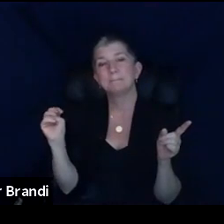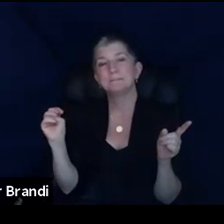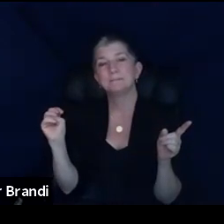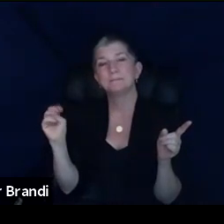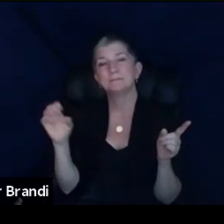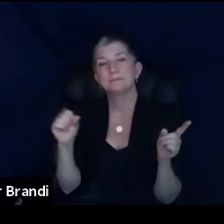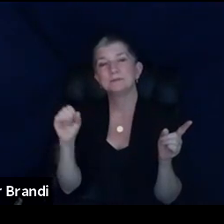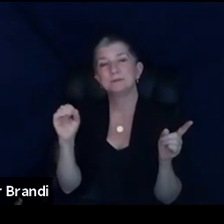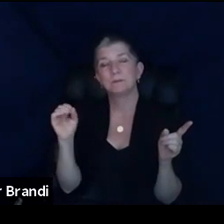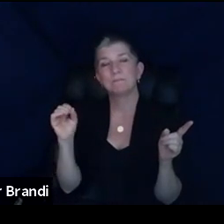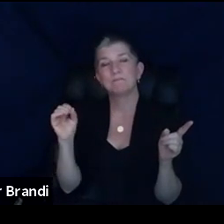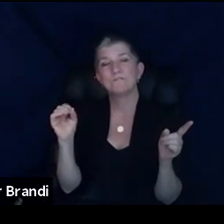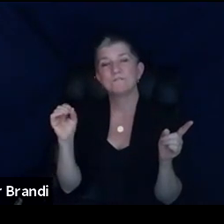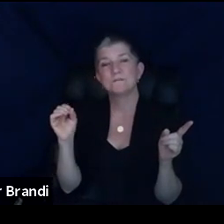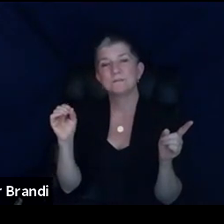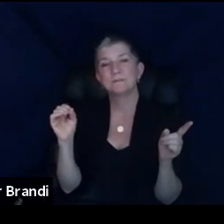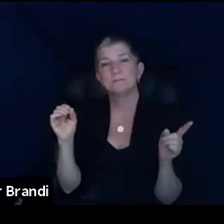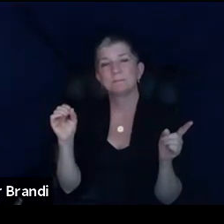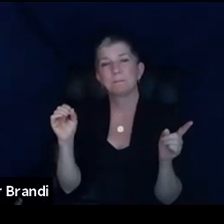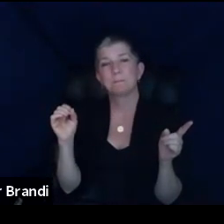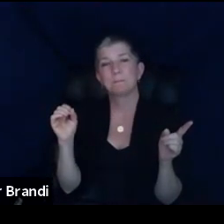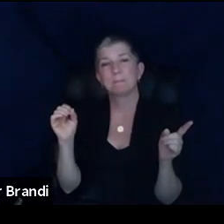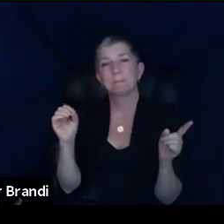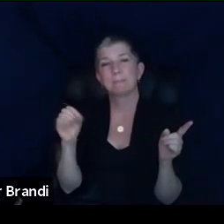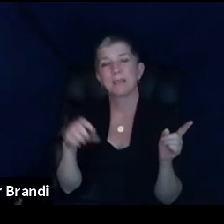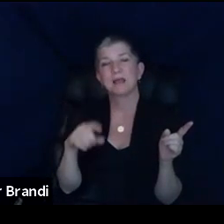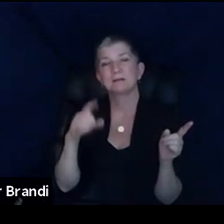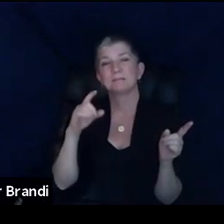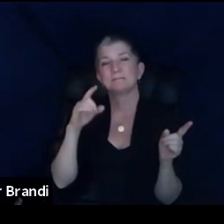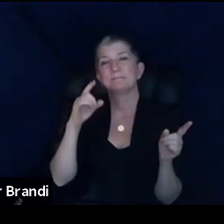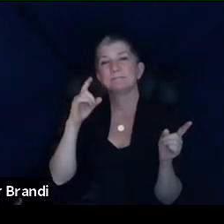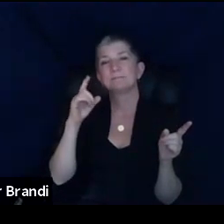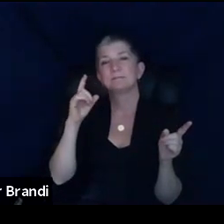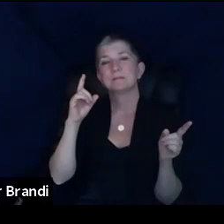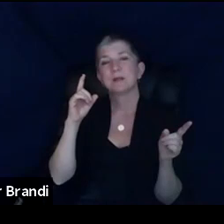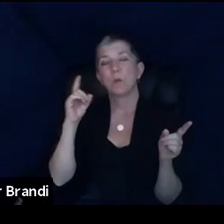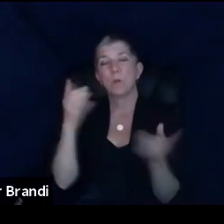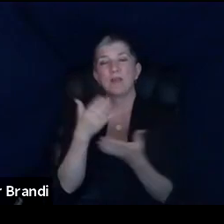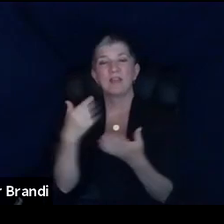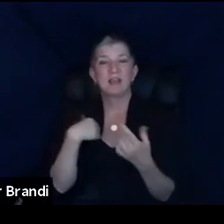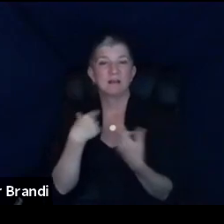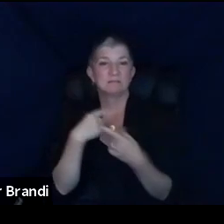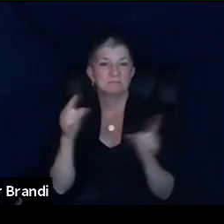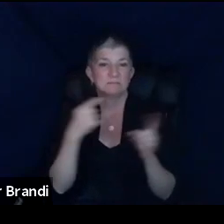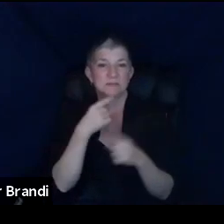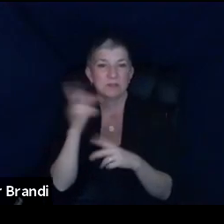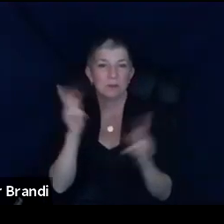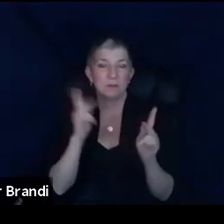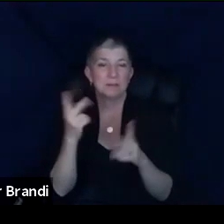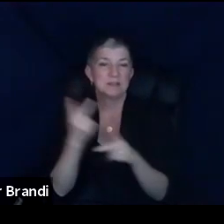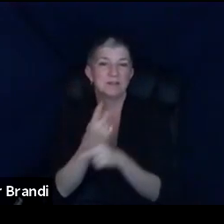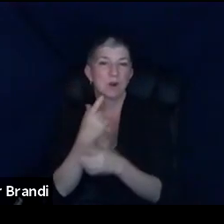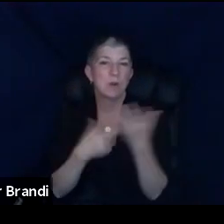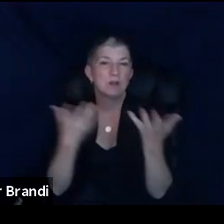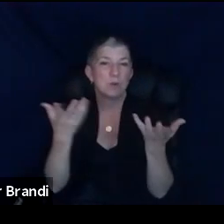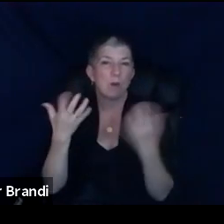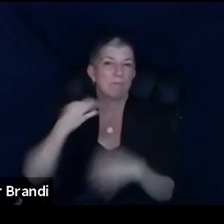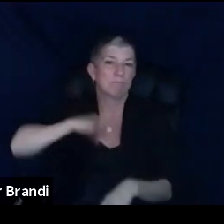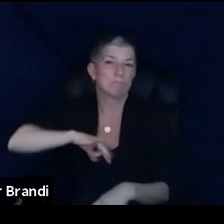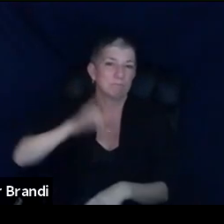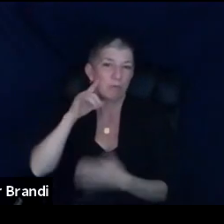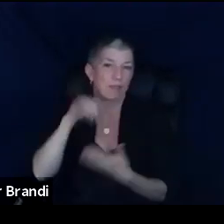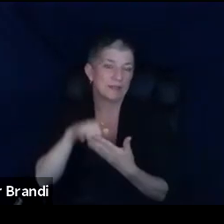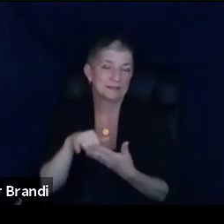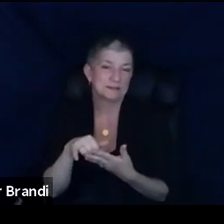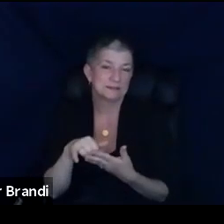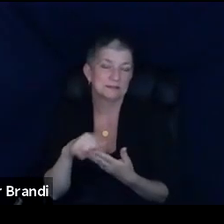So one of the things I want to tell people is figure out what you want to get out of this.